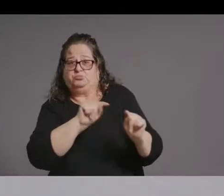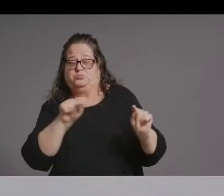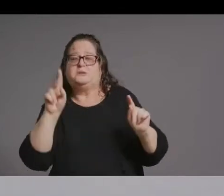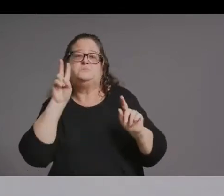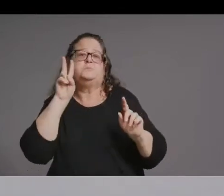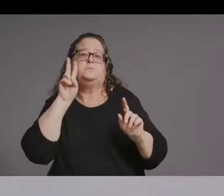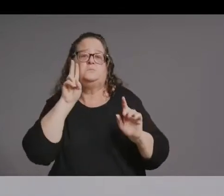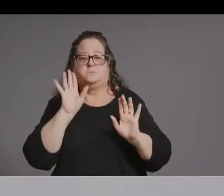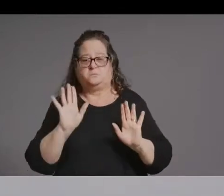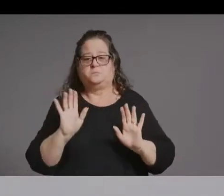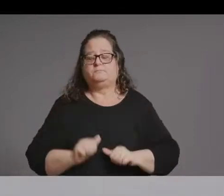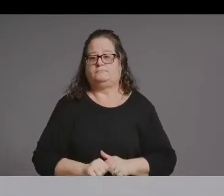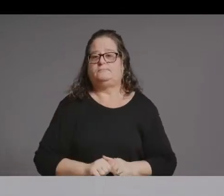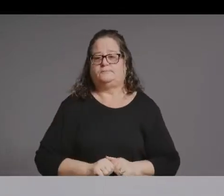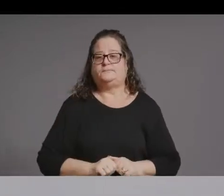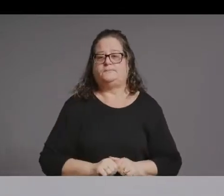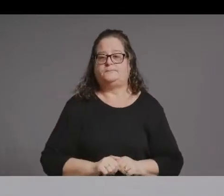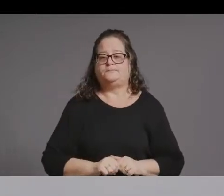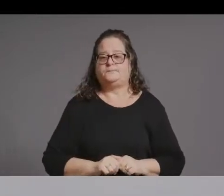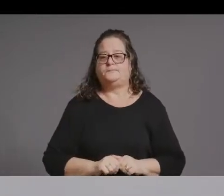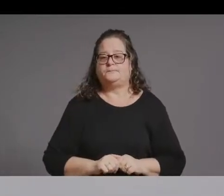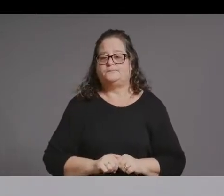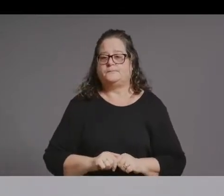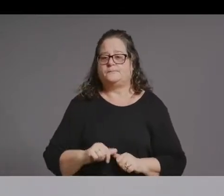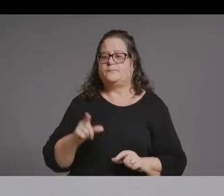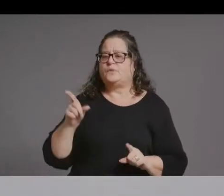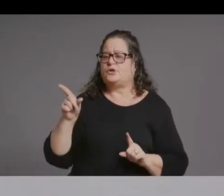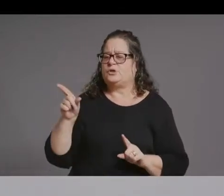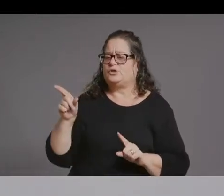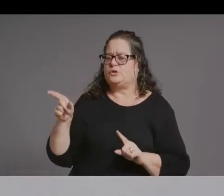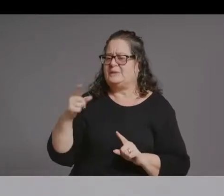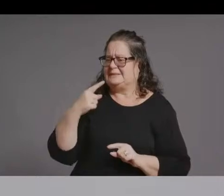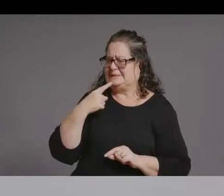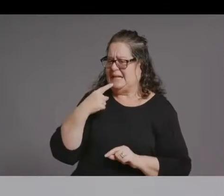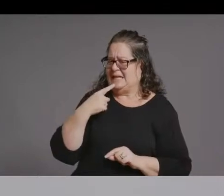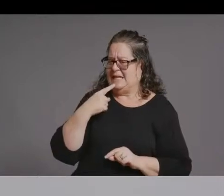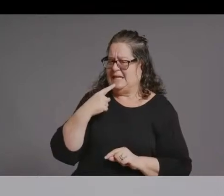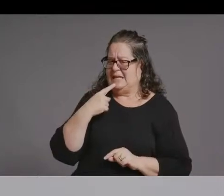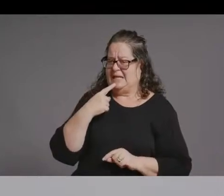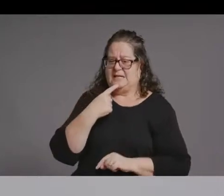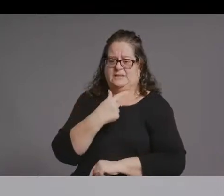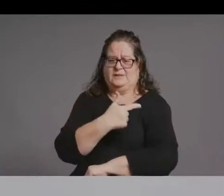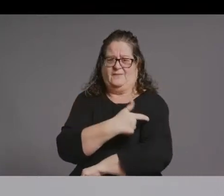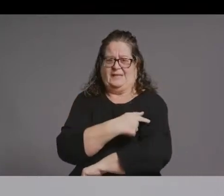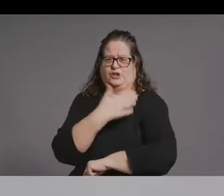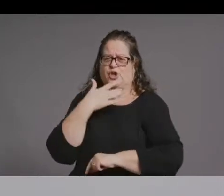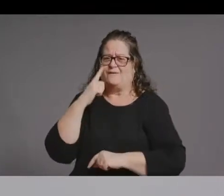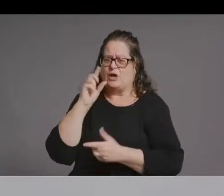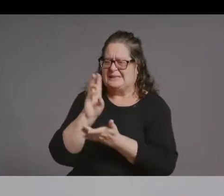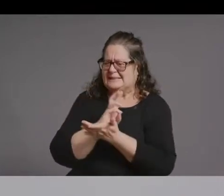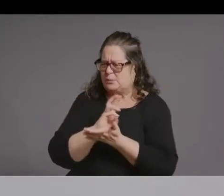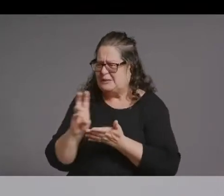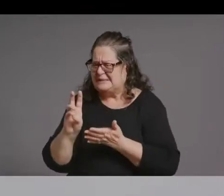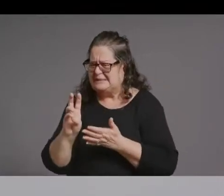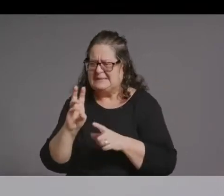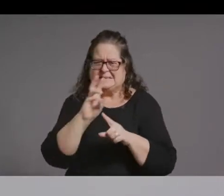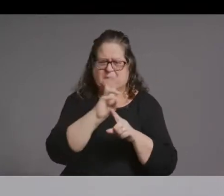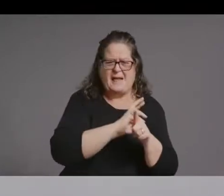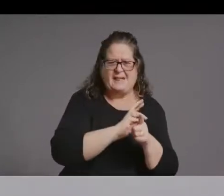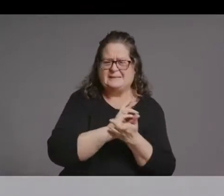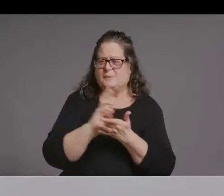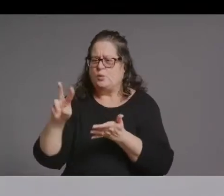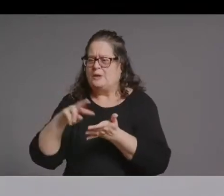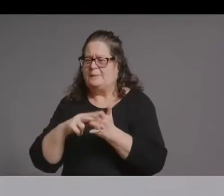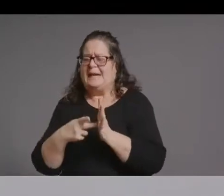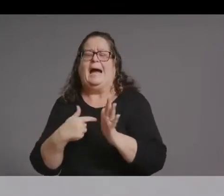you say that we know the vaccines are good for 6 weeks. Did you mean 6 weeks or 6 months? I'm sorry, Howie. No, I meant 6 months. That's a great catch. Thank you. I apologize.